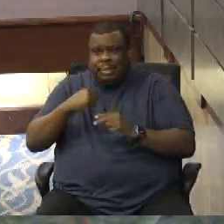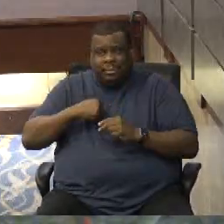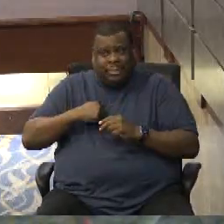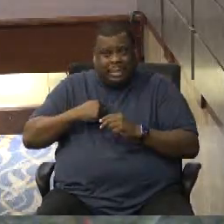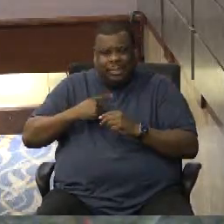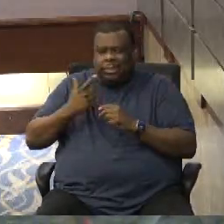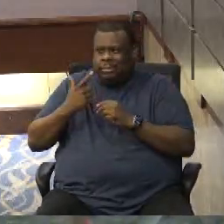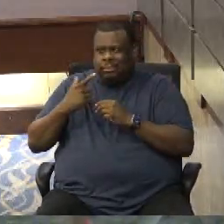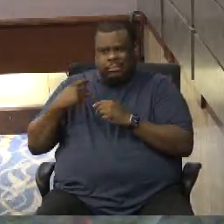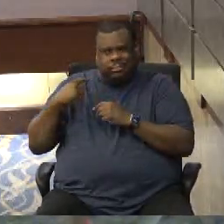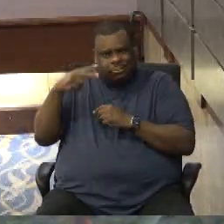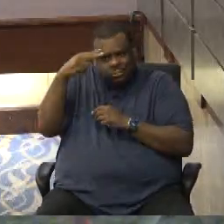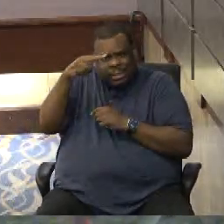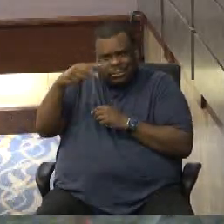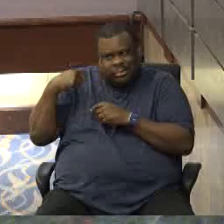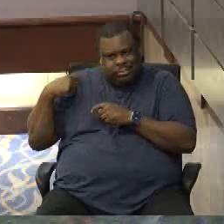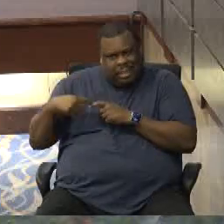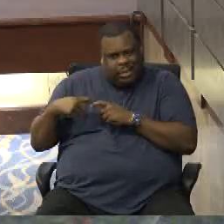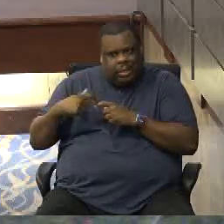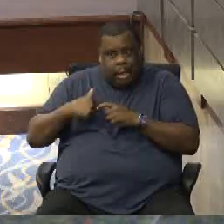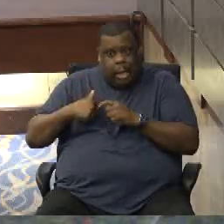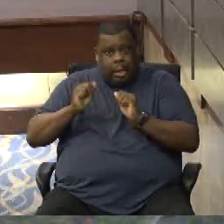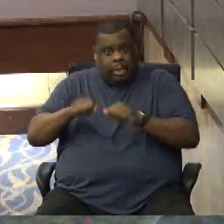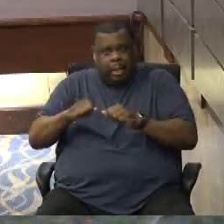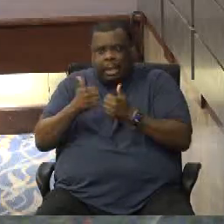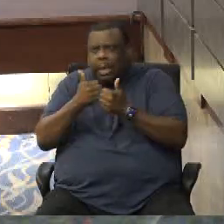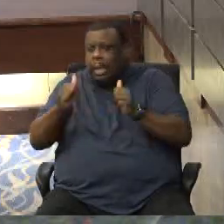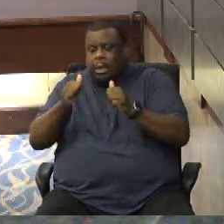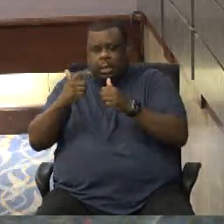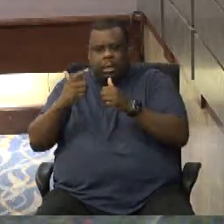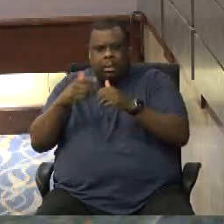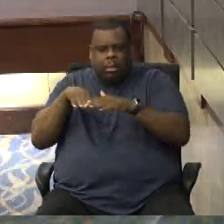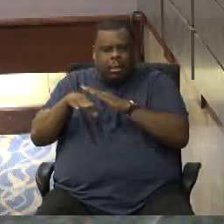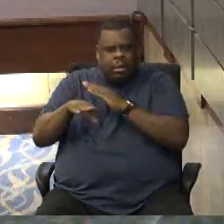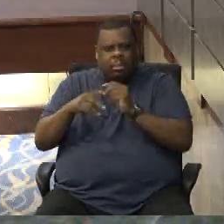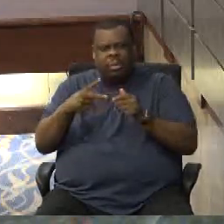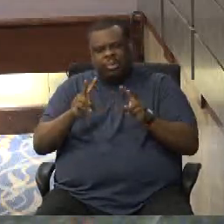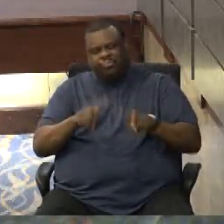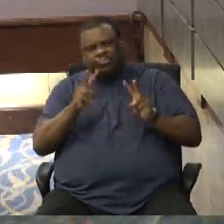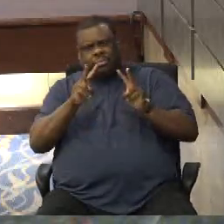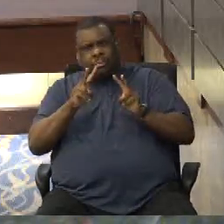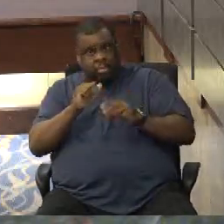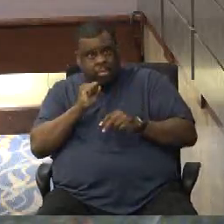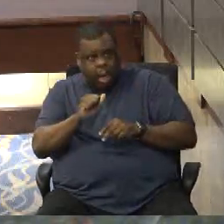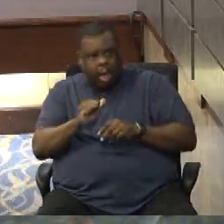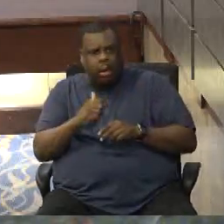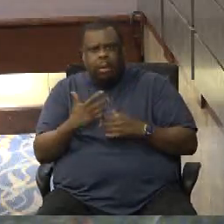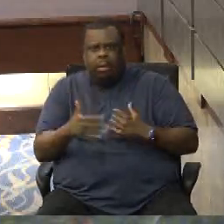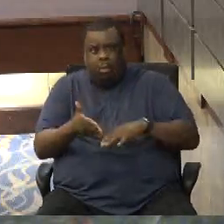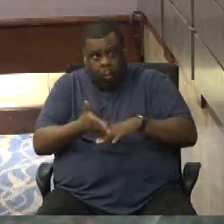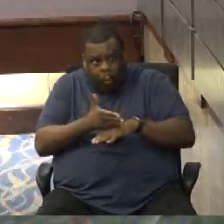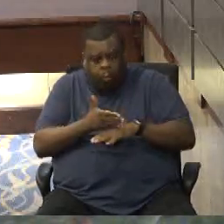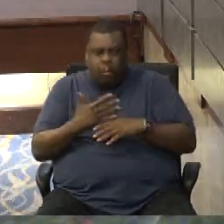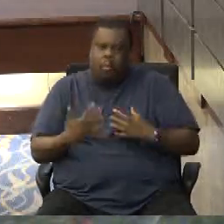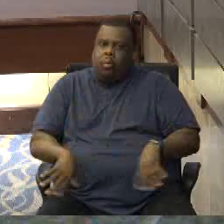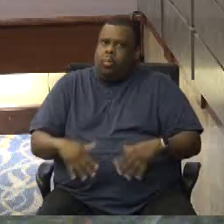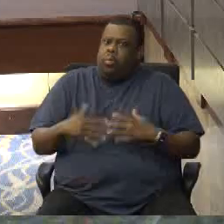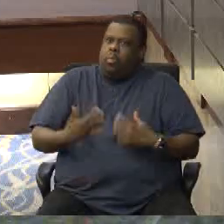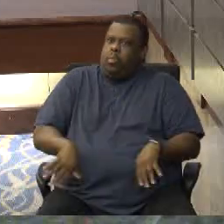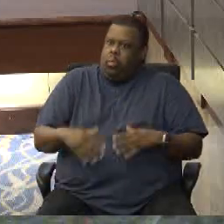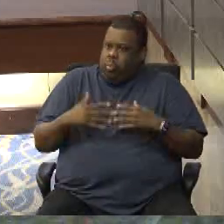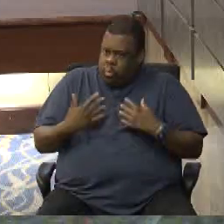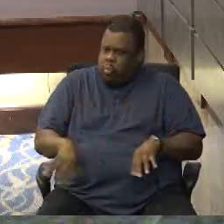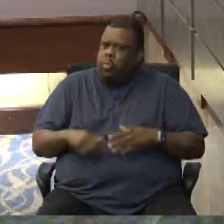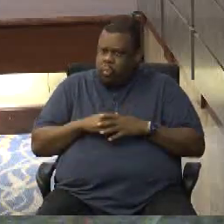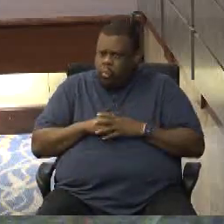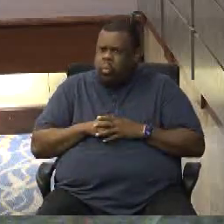a door that was fought by other folks for me to come in. And so we need to